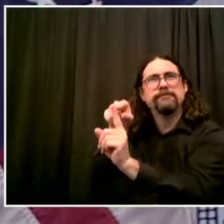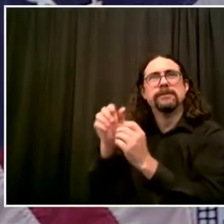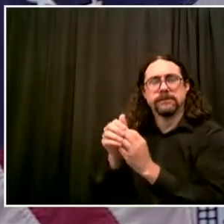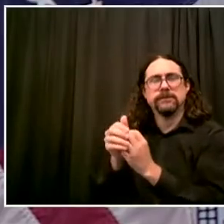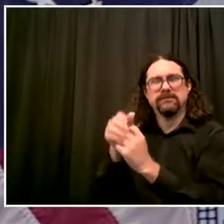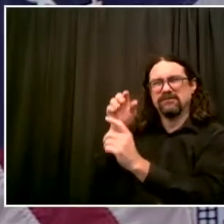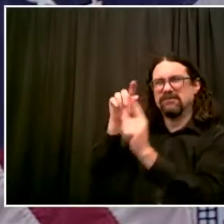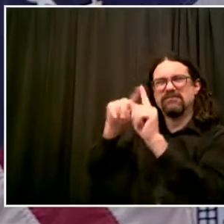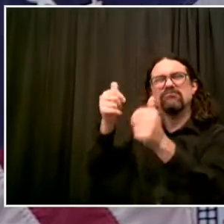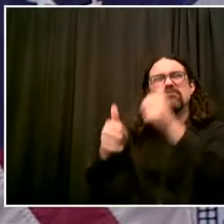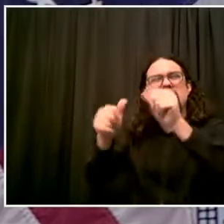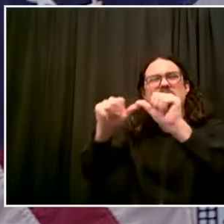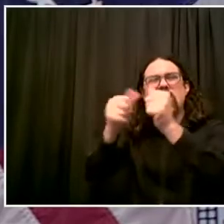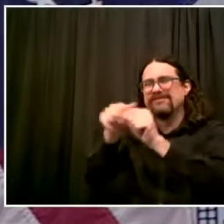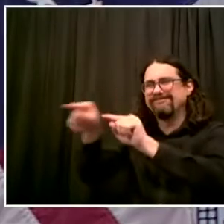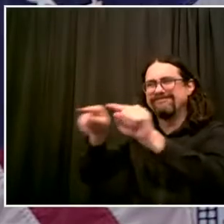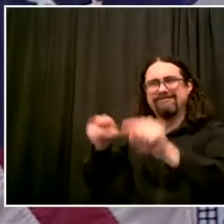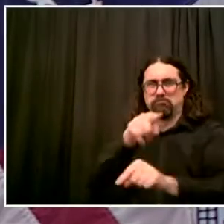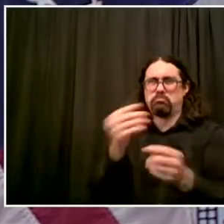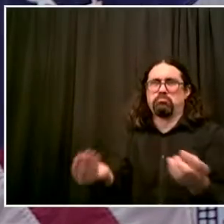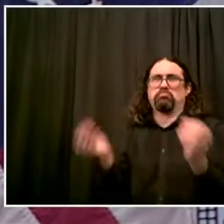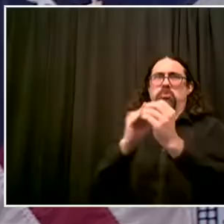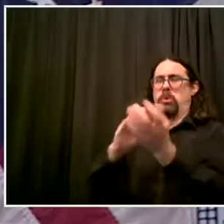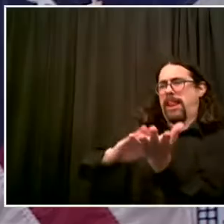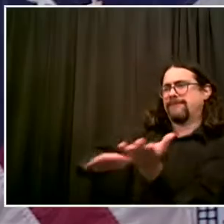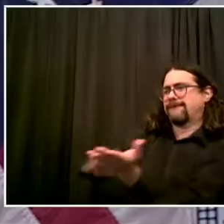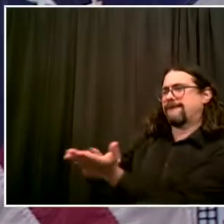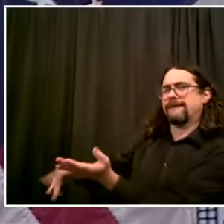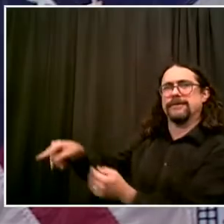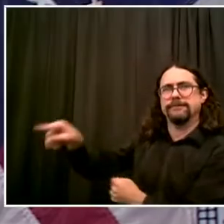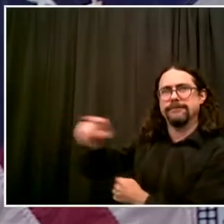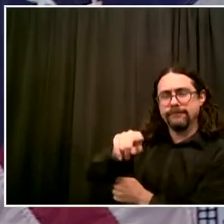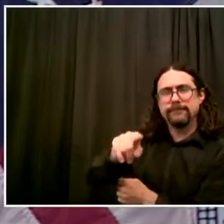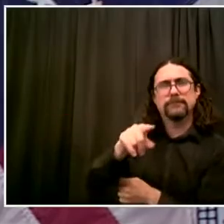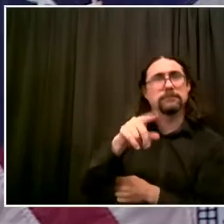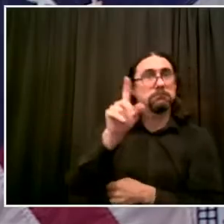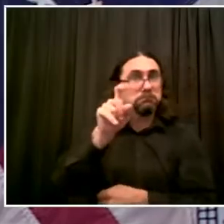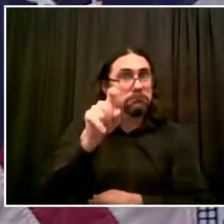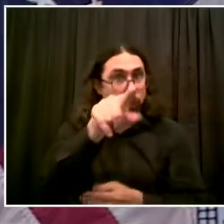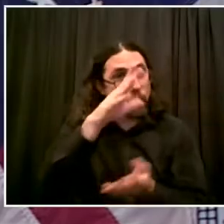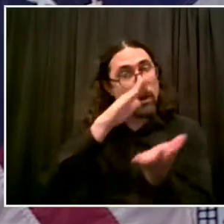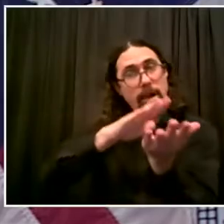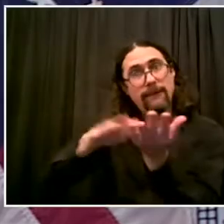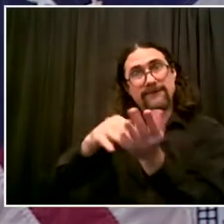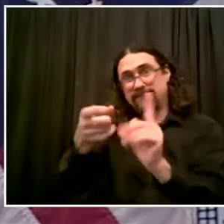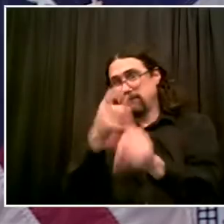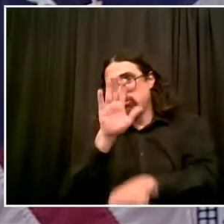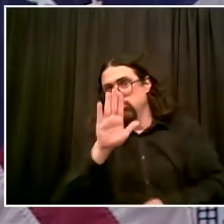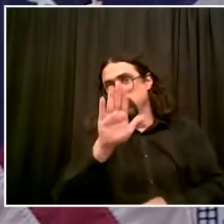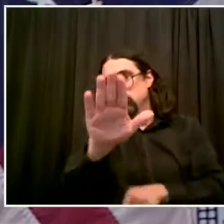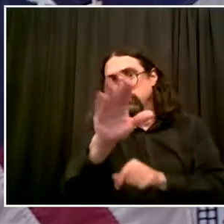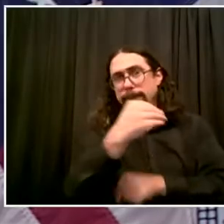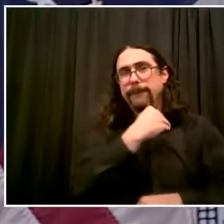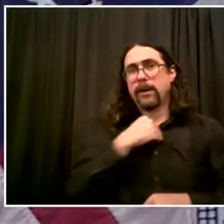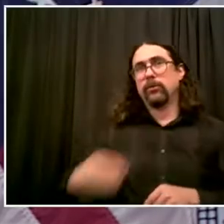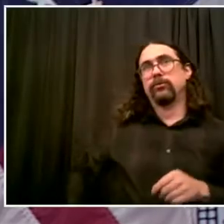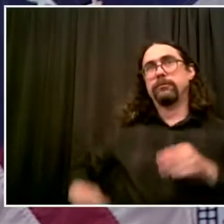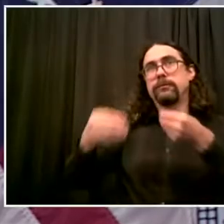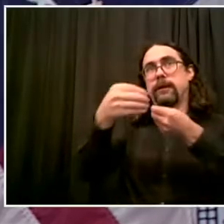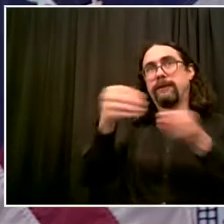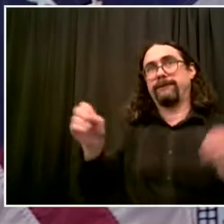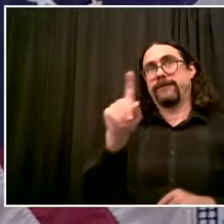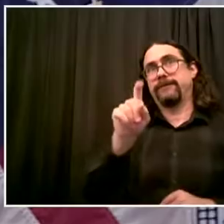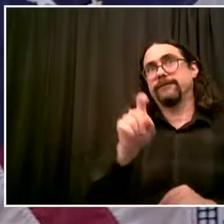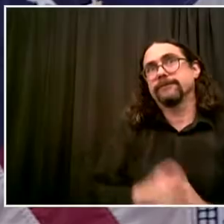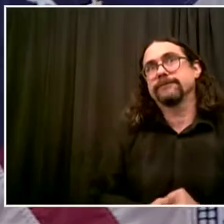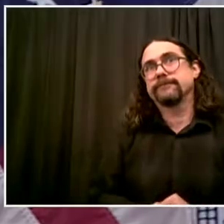better alternatives, but if we ever got to the point of having to activate that layoff plan for the fall, we're talking 22,000